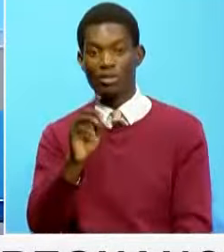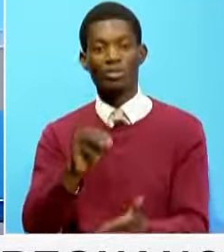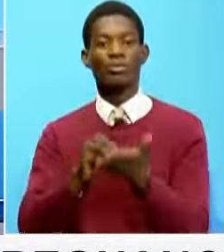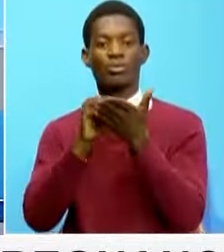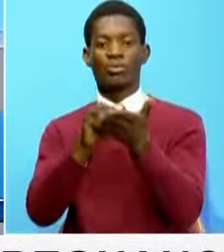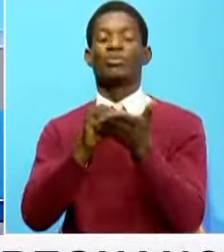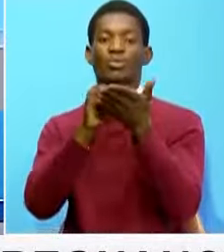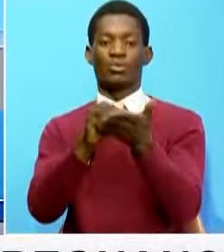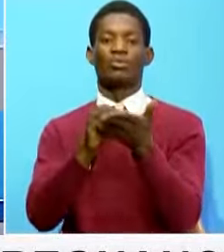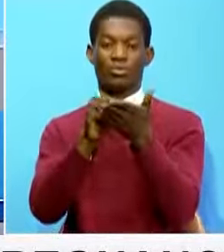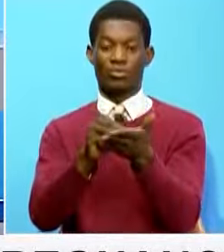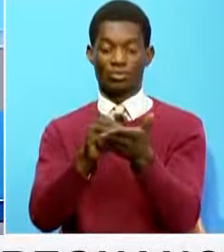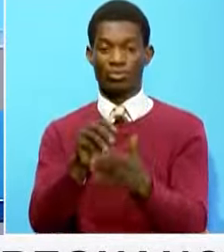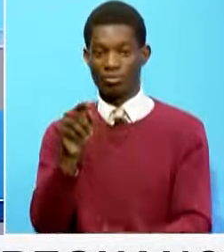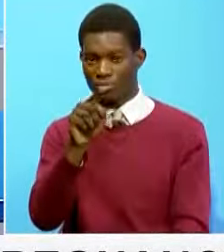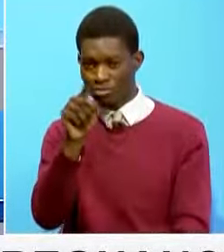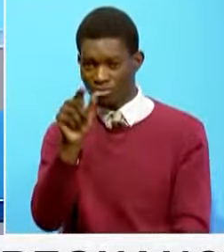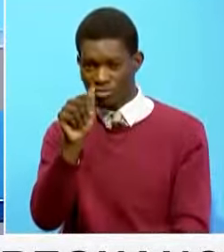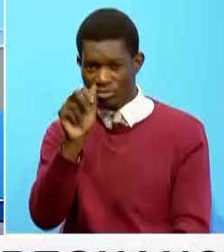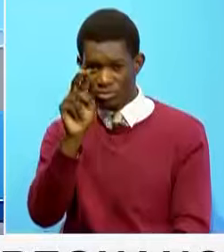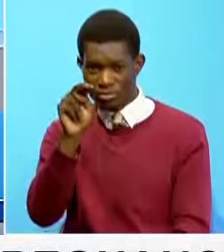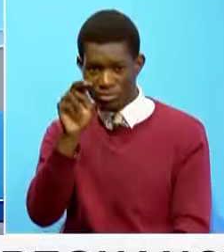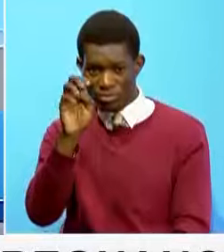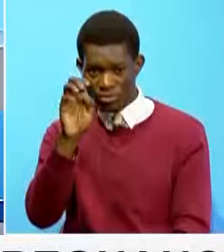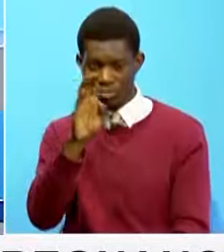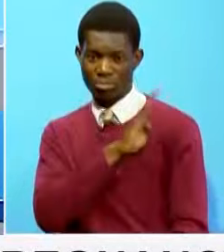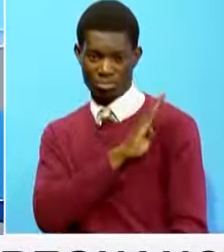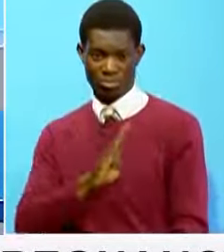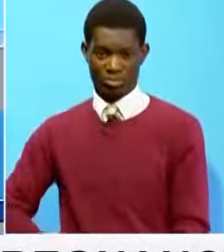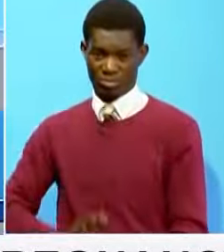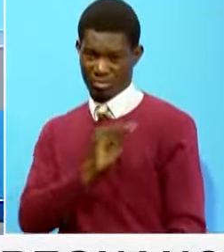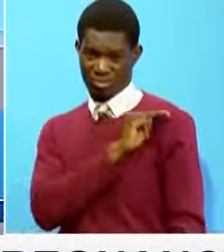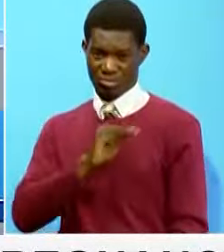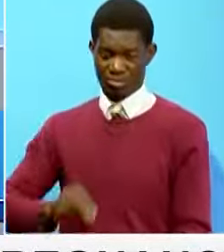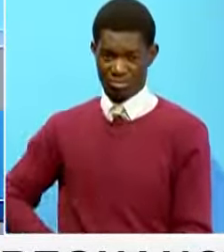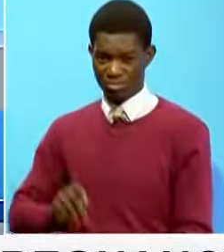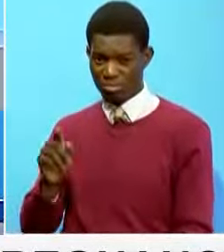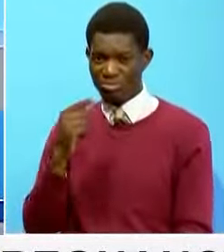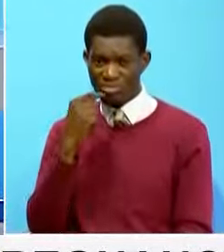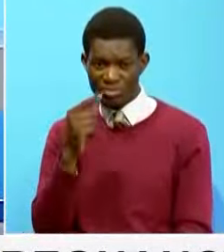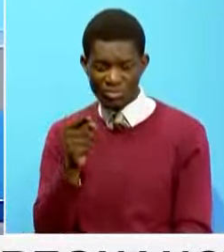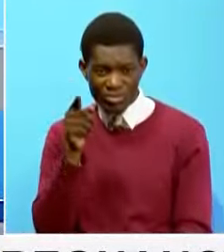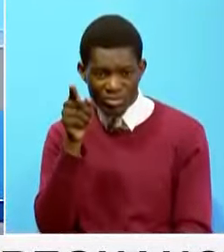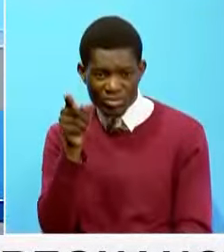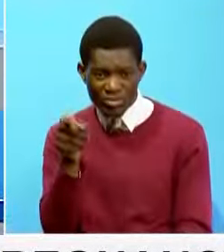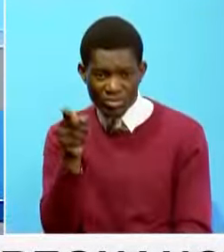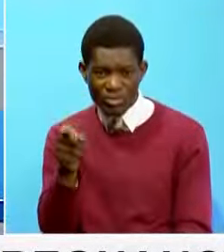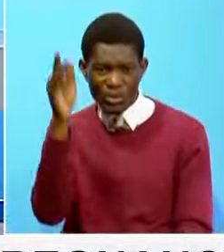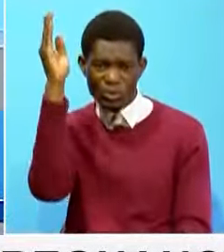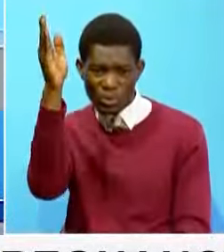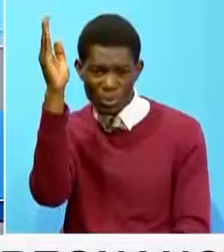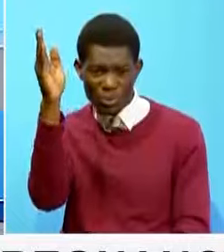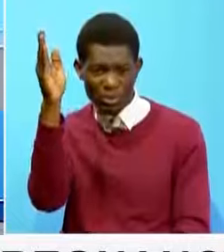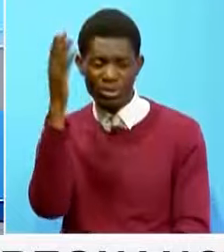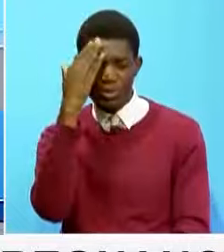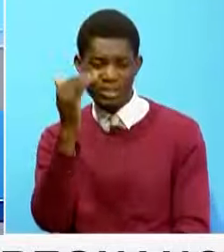ZANIC board member Early Childhood Education, Katasova Mbala, stated that the campaign is meant to encourage the girl